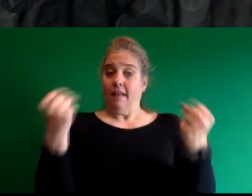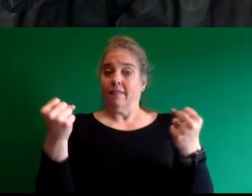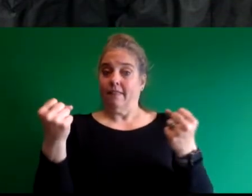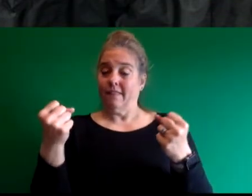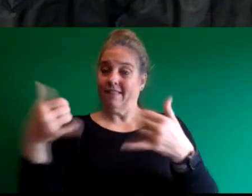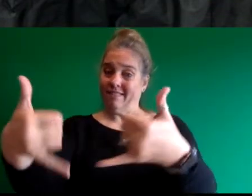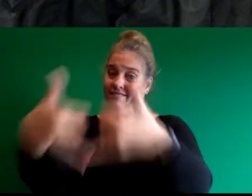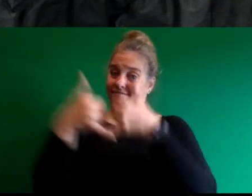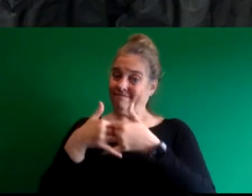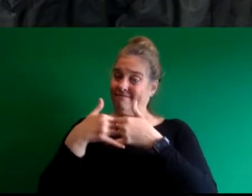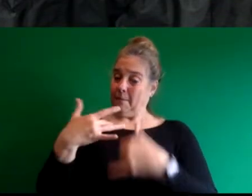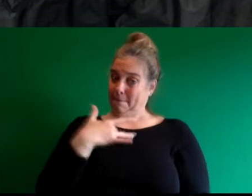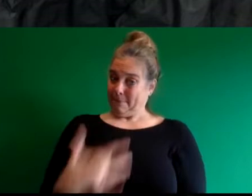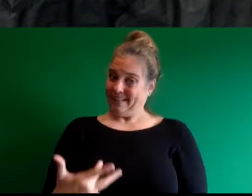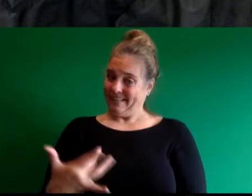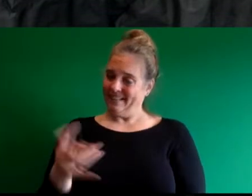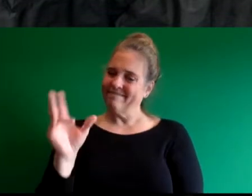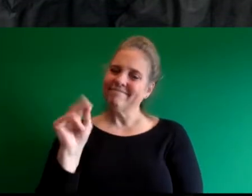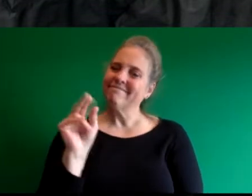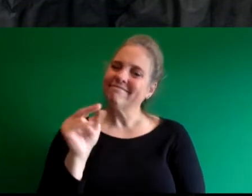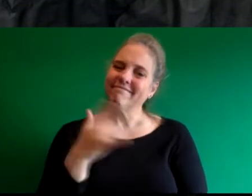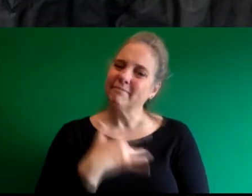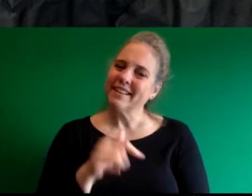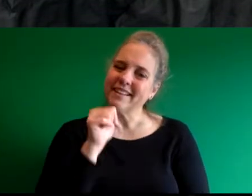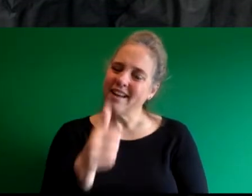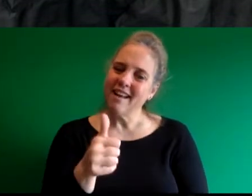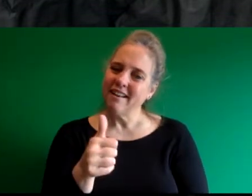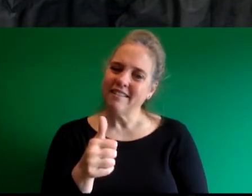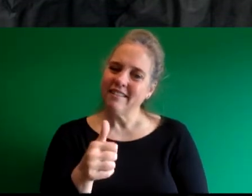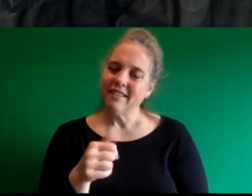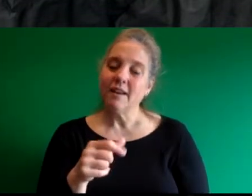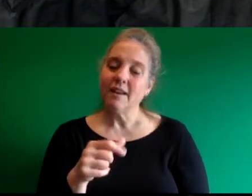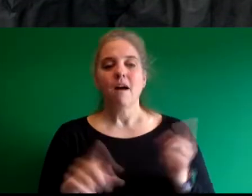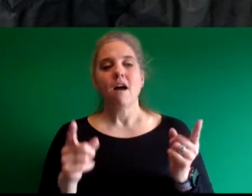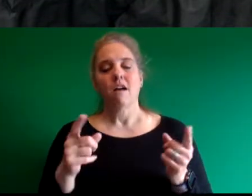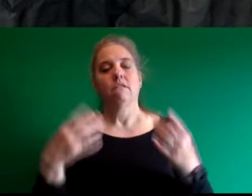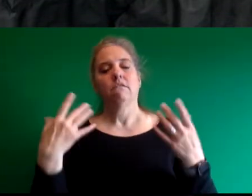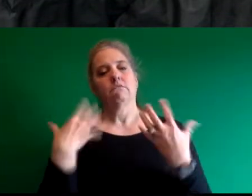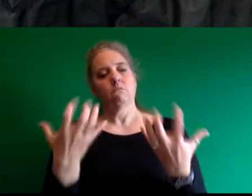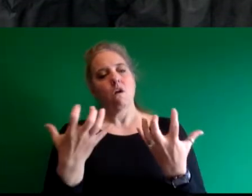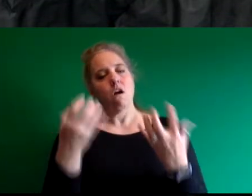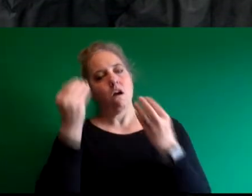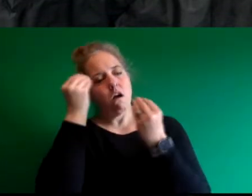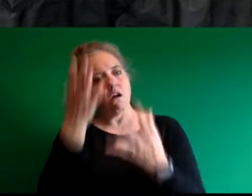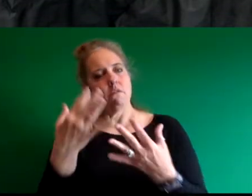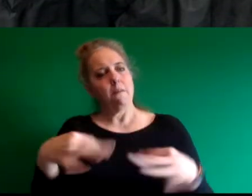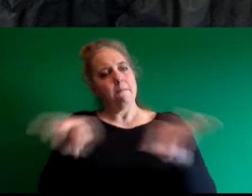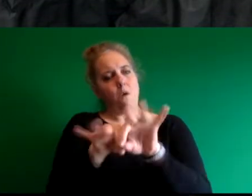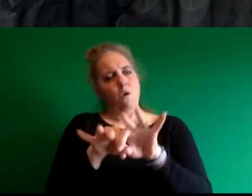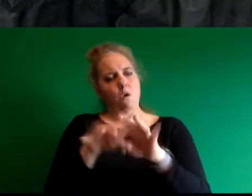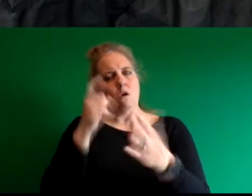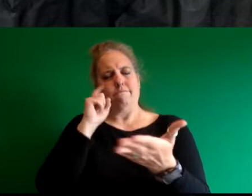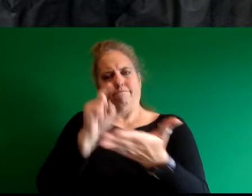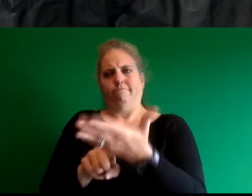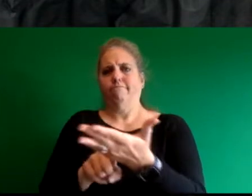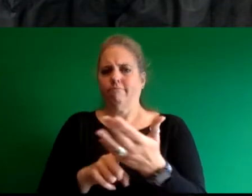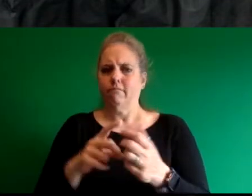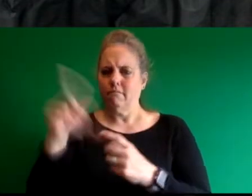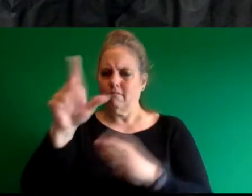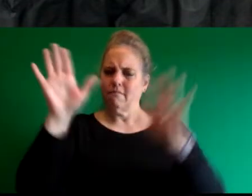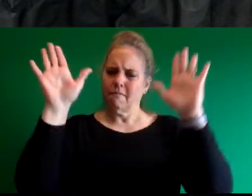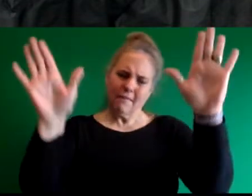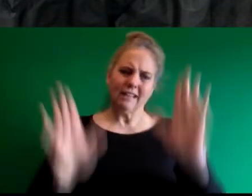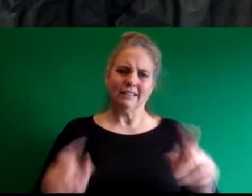worth noting the excellence, which is part of our values, and that we received